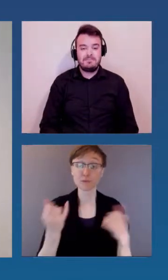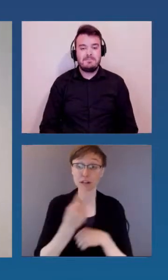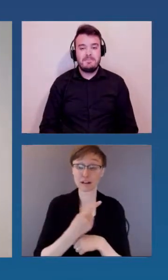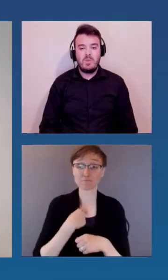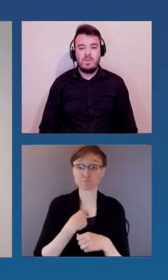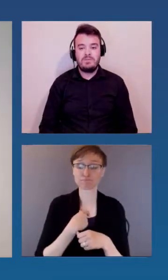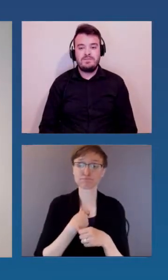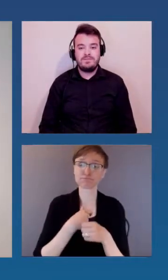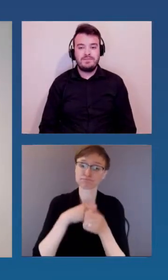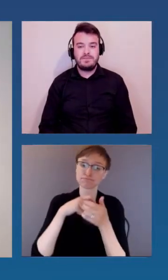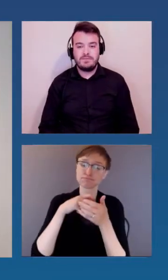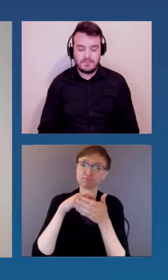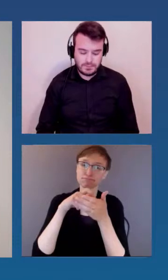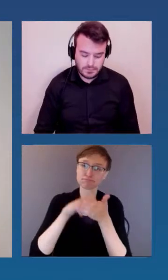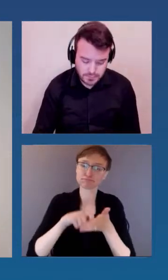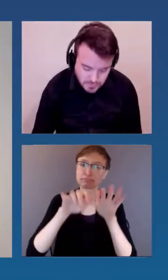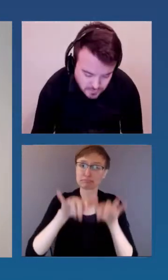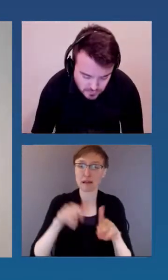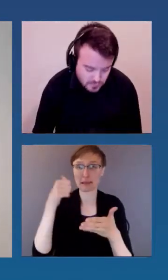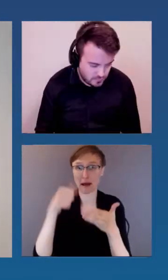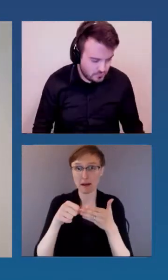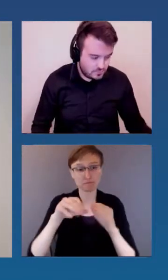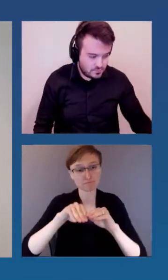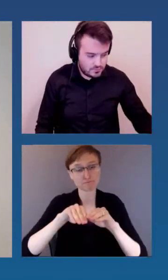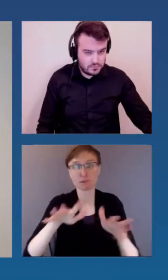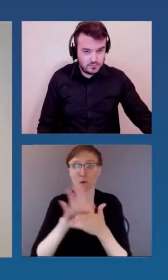you and your friends. Thank you. Merci beaucoup.